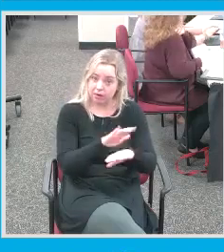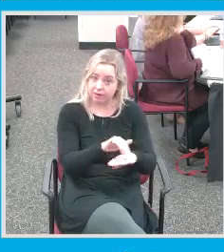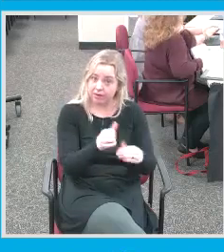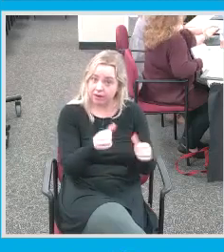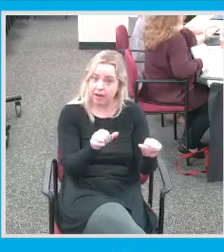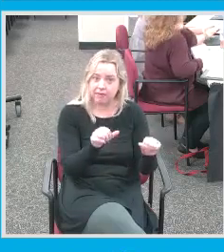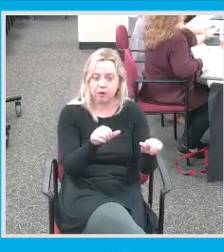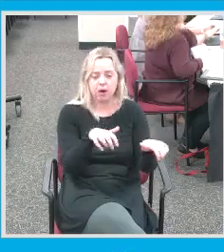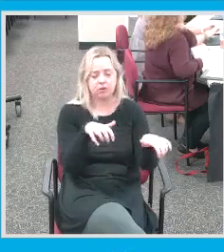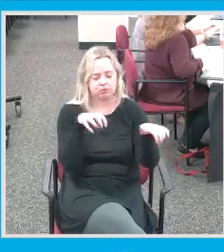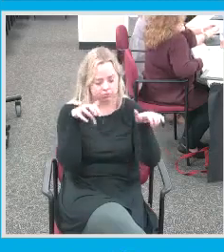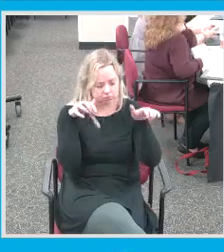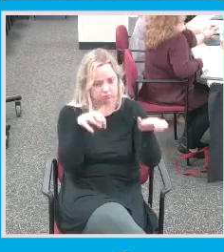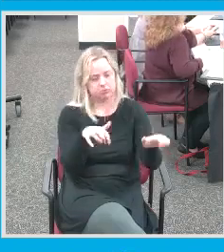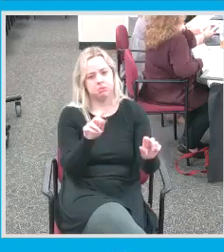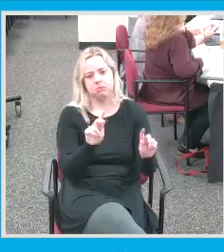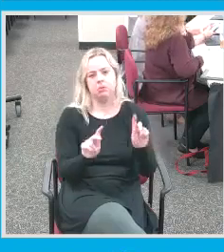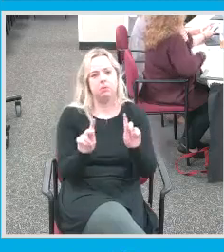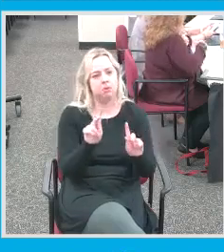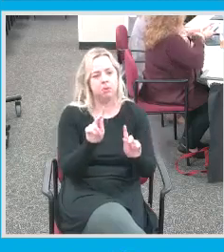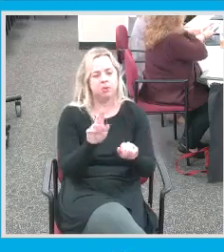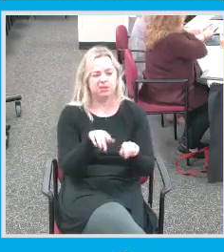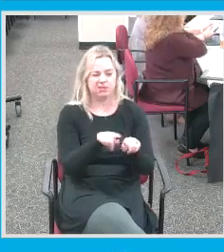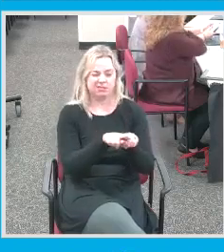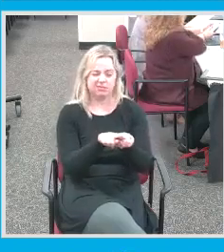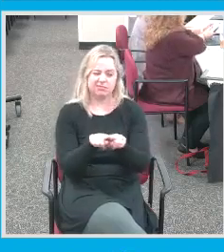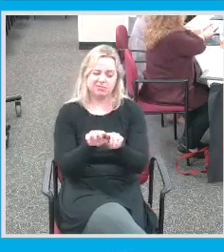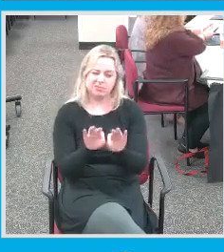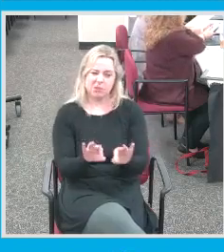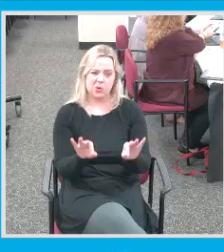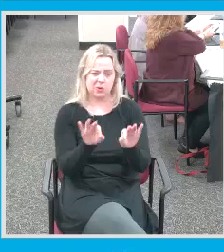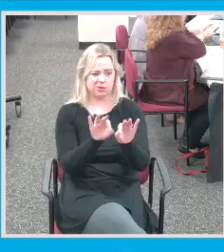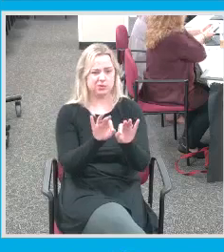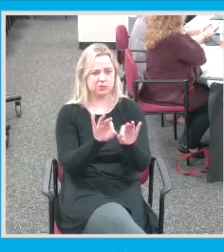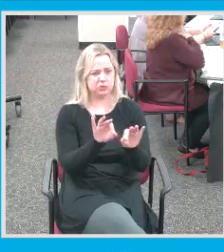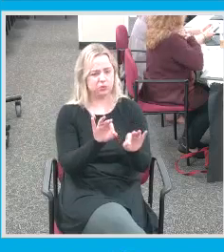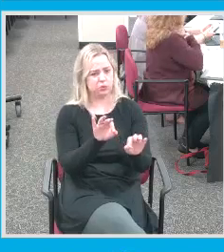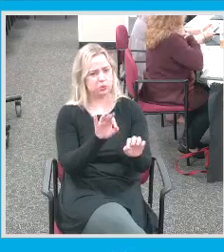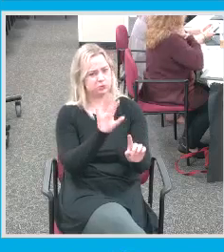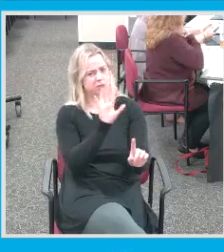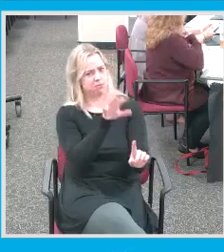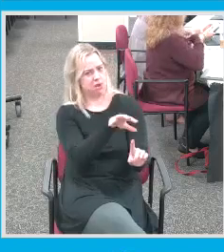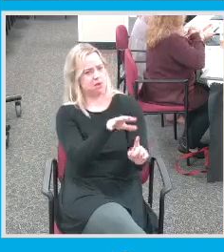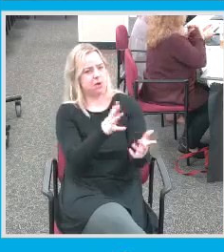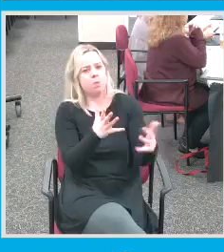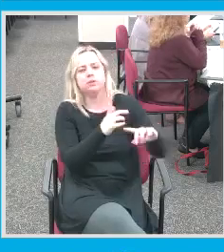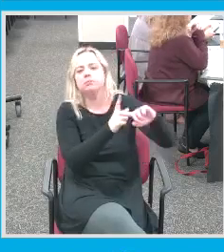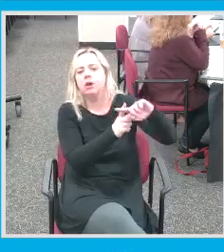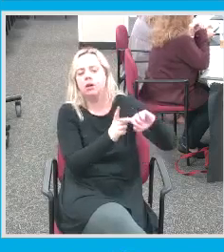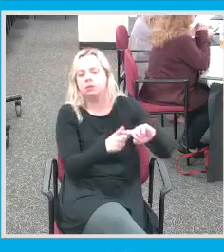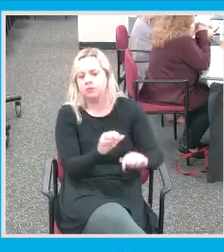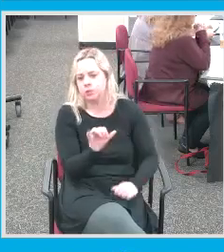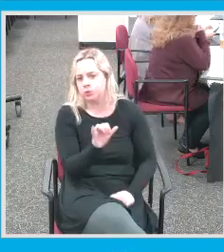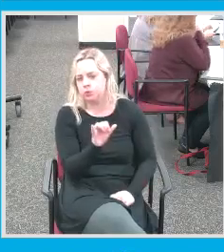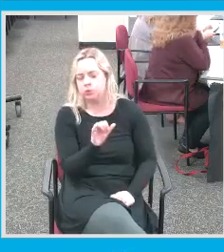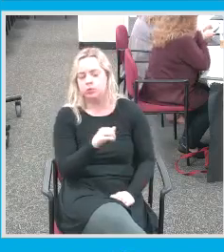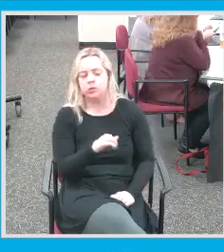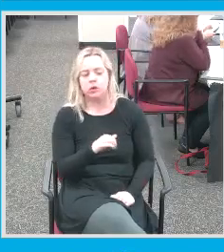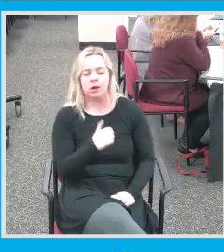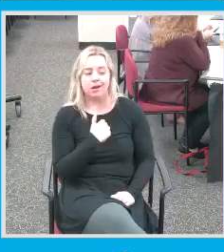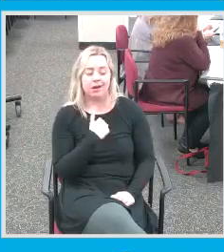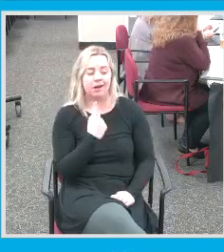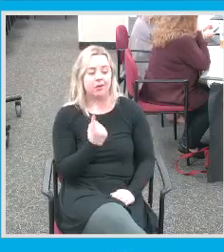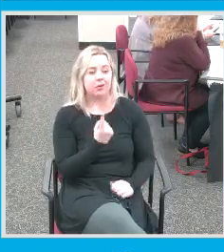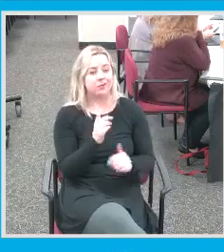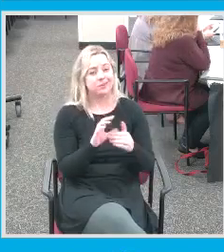I think it's important to also call out what is going well. And what I always say is to keep up the momentum.